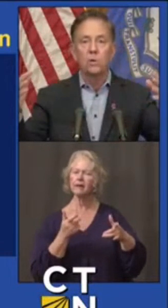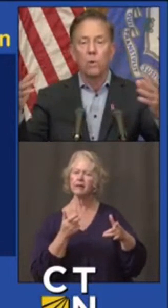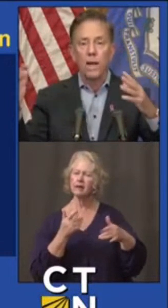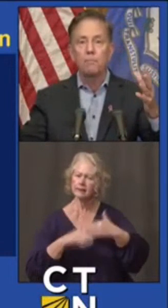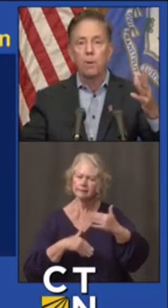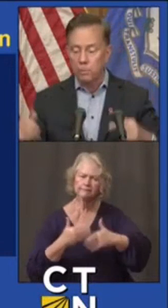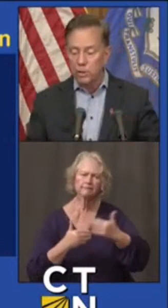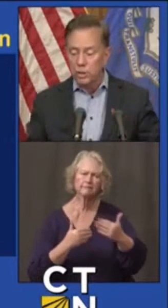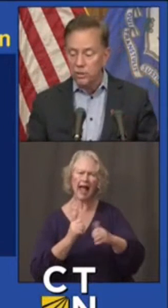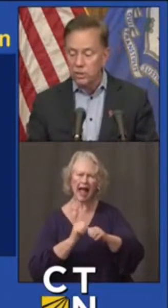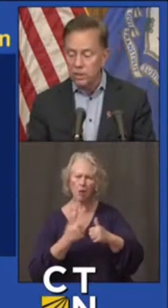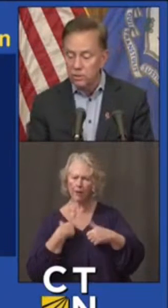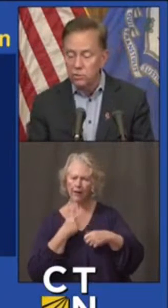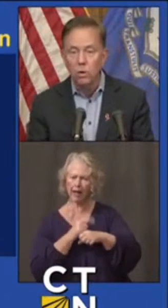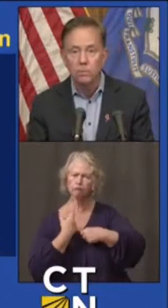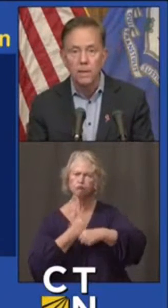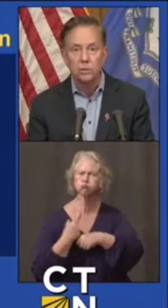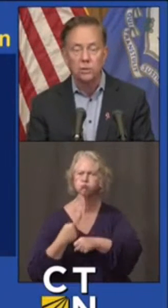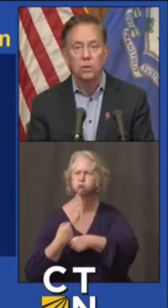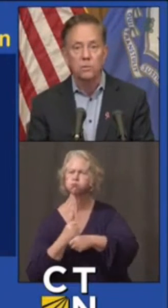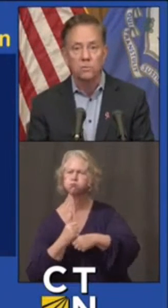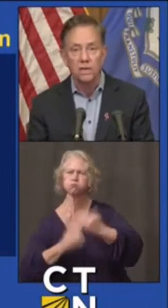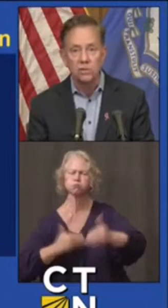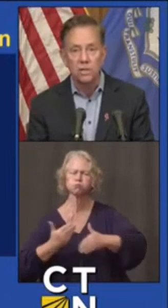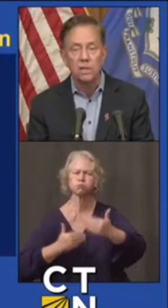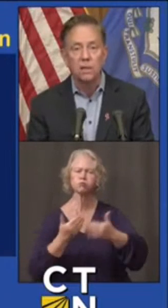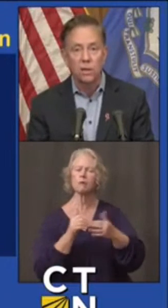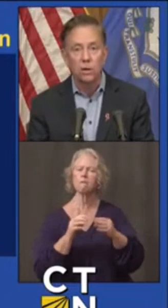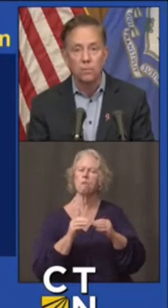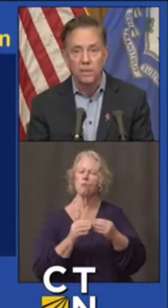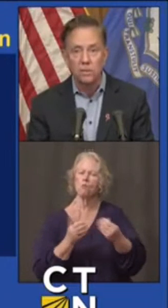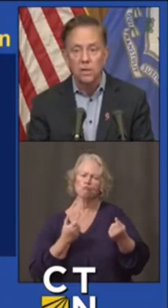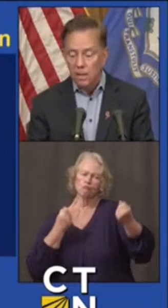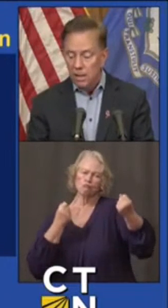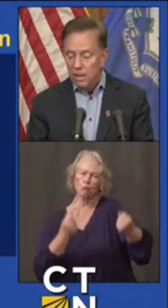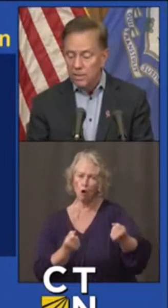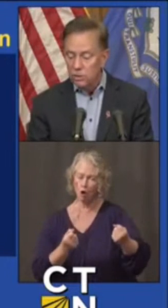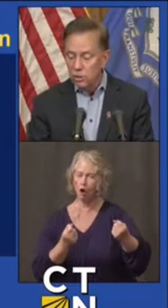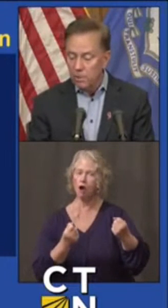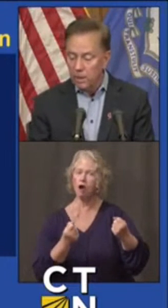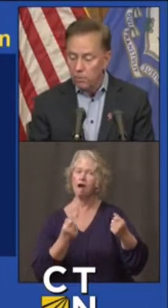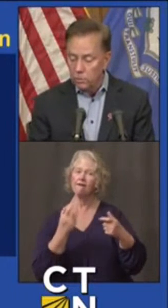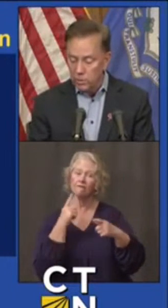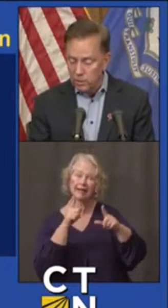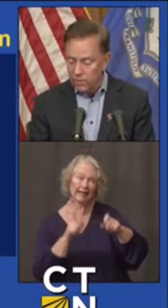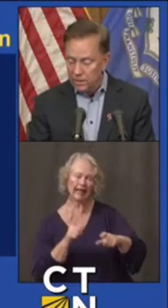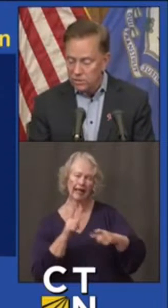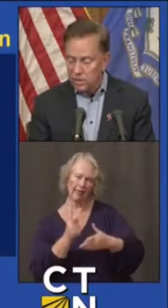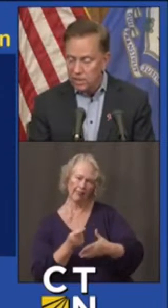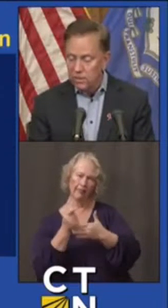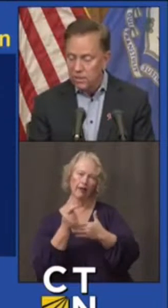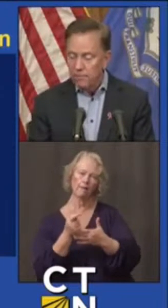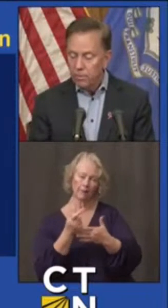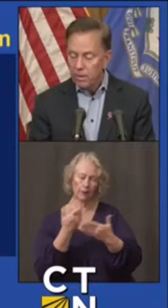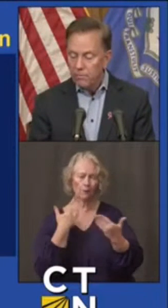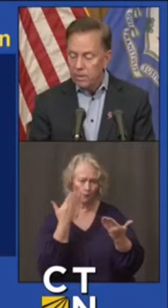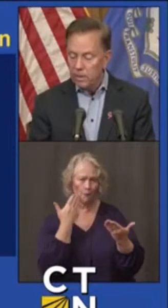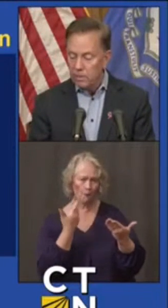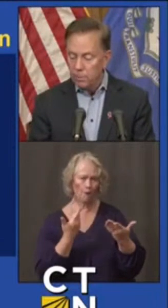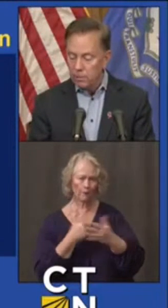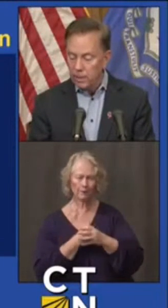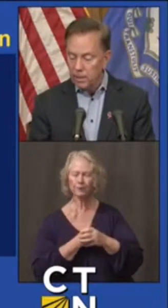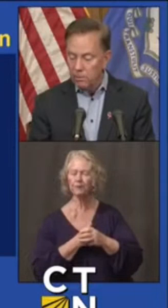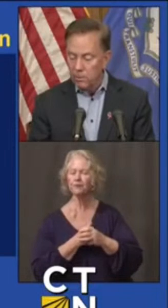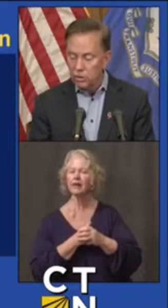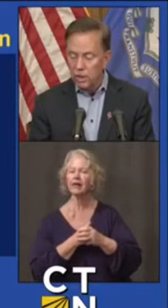can ramp up production in strong measure in terms of testing, then the therapies, as you know about what we're doing on the vaccines. And finally, the